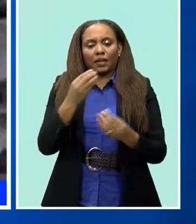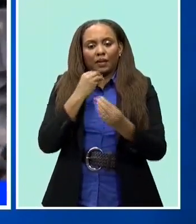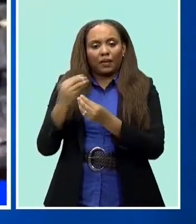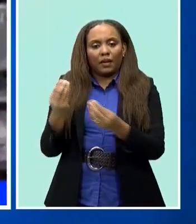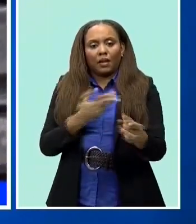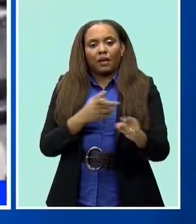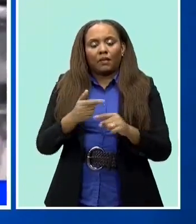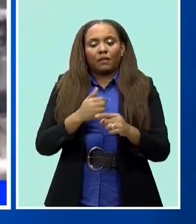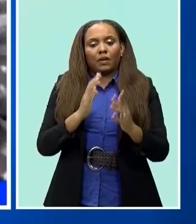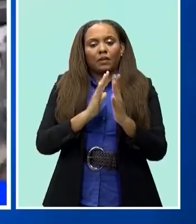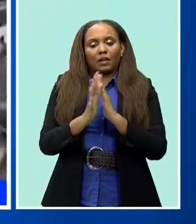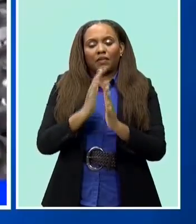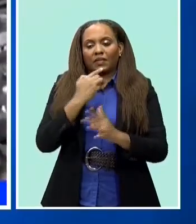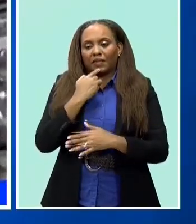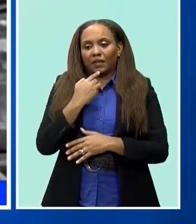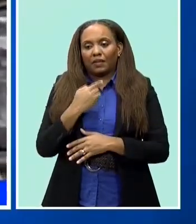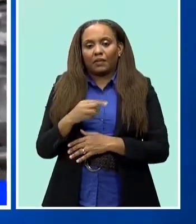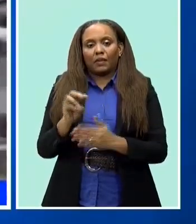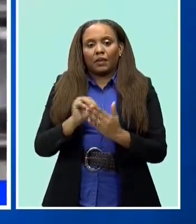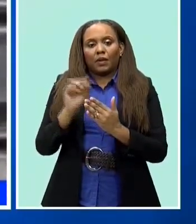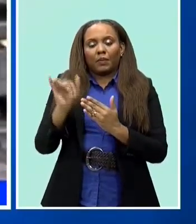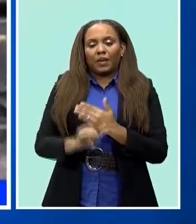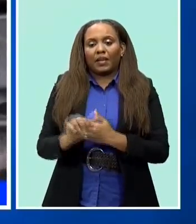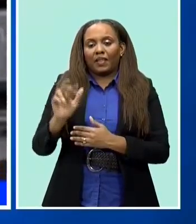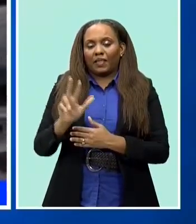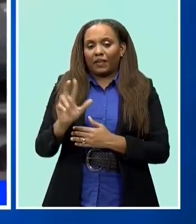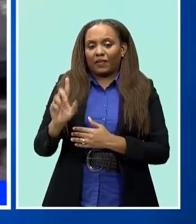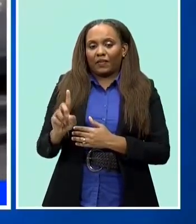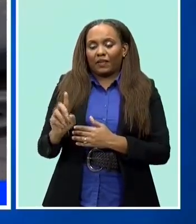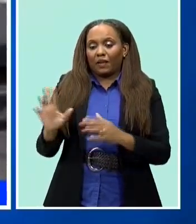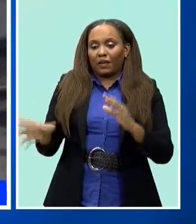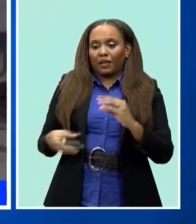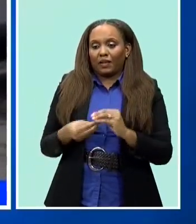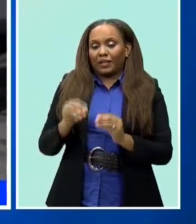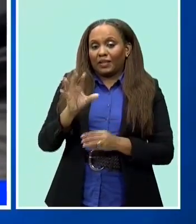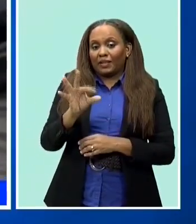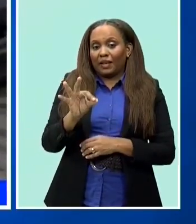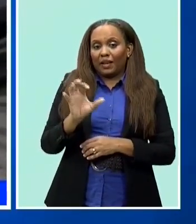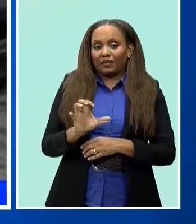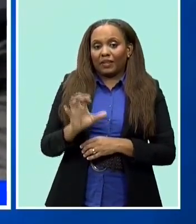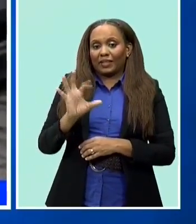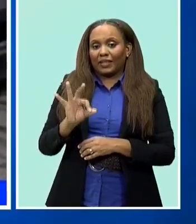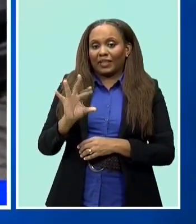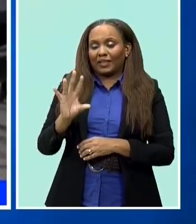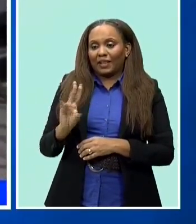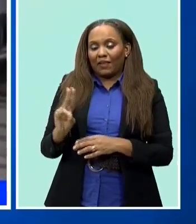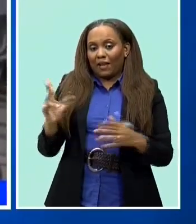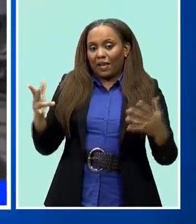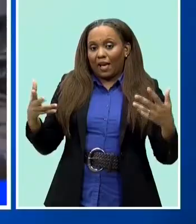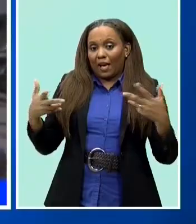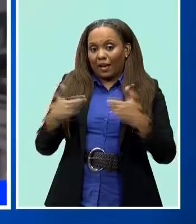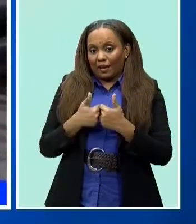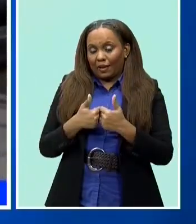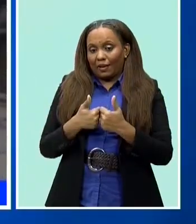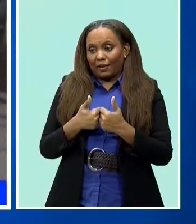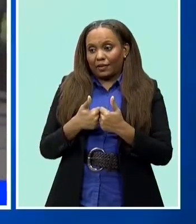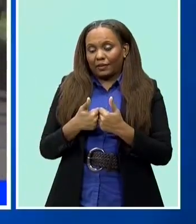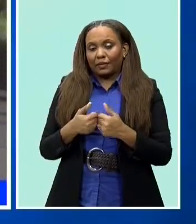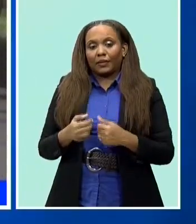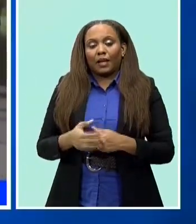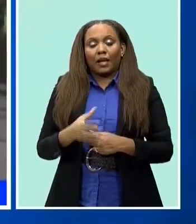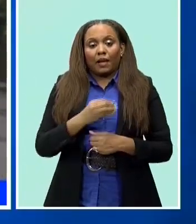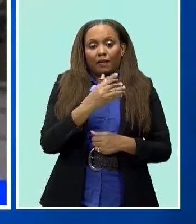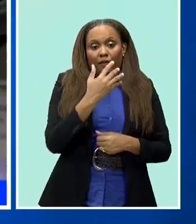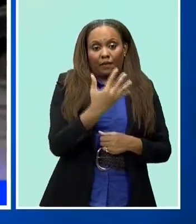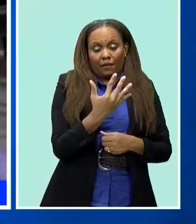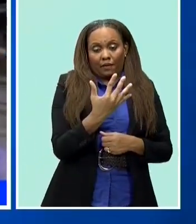the Traffic Department states that of May 31st, a total of 997 accidents were recorded, 5 of which